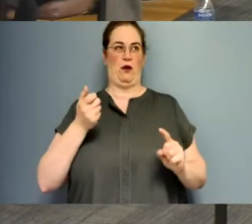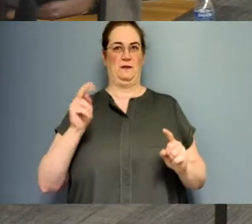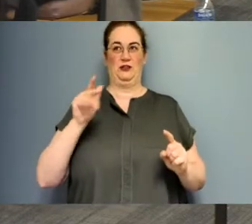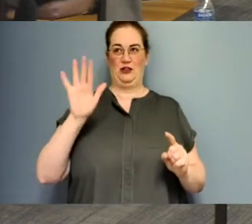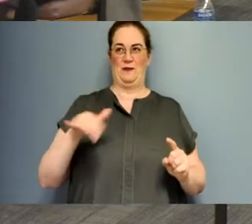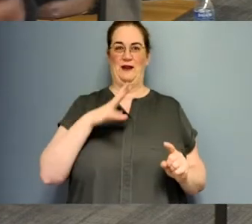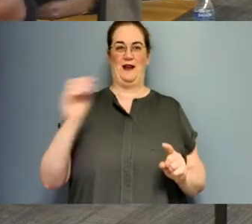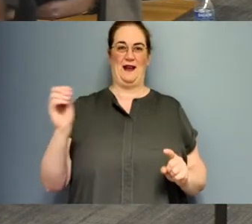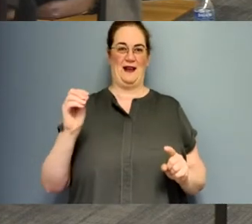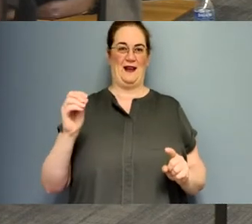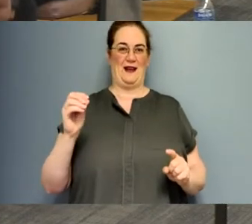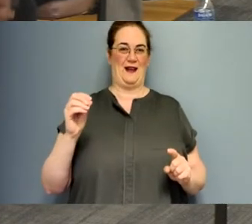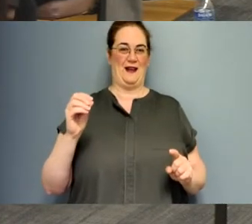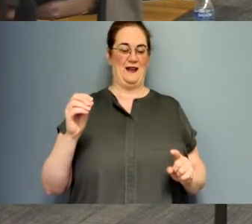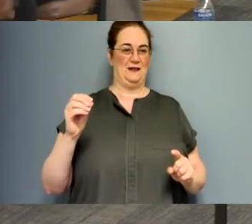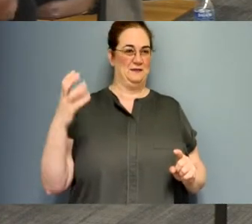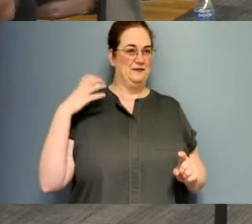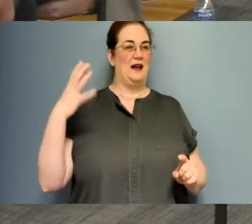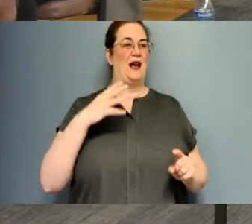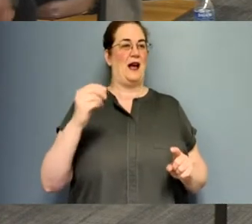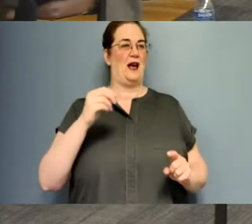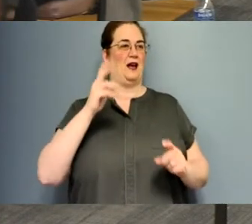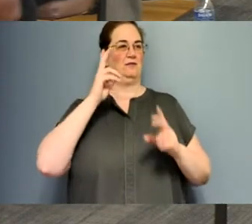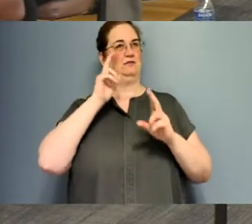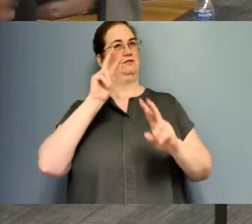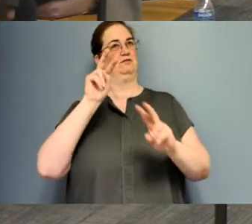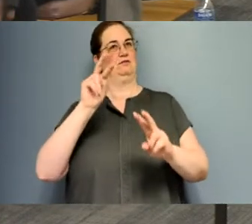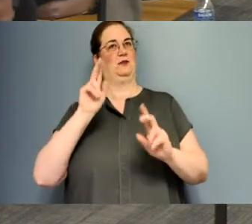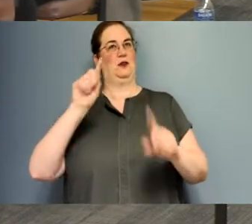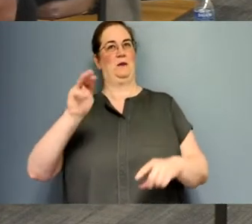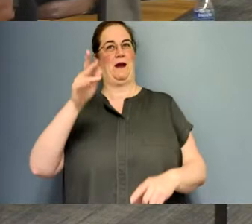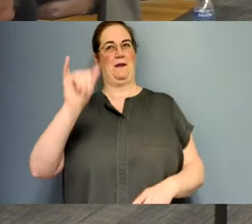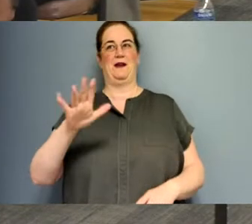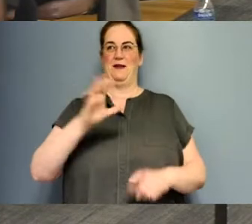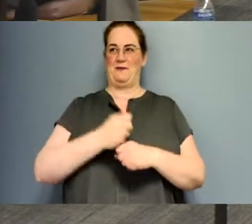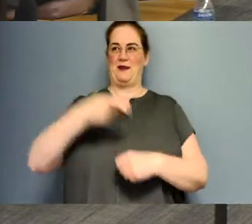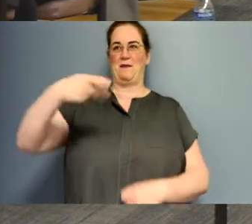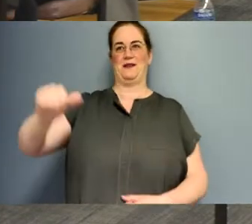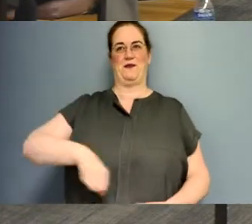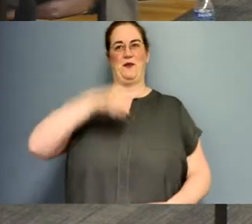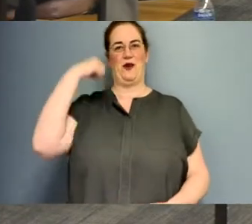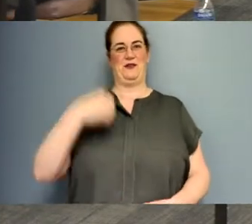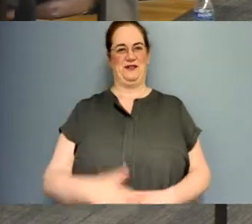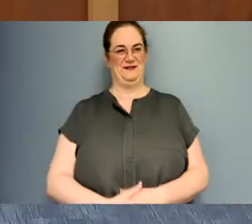my DOAT, and I'm looking forward to heading to Miami and making Pennsylvania proud.